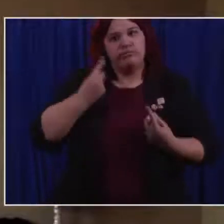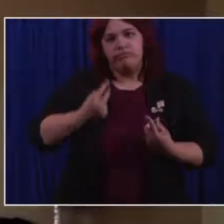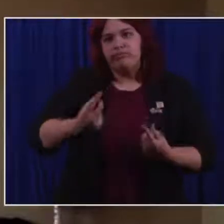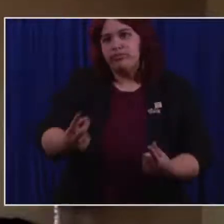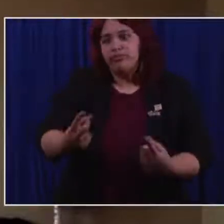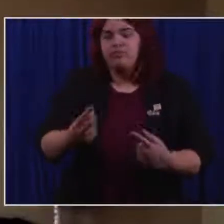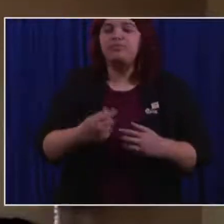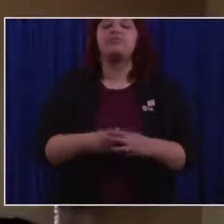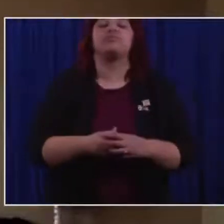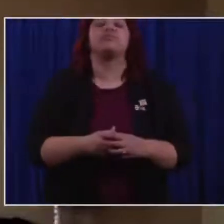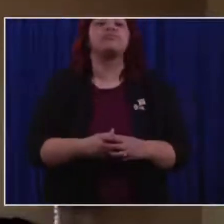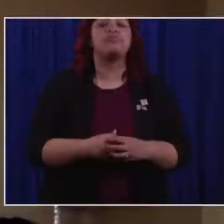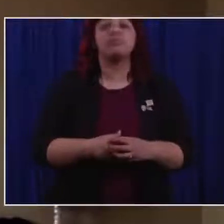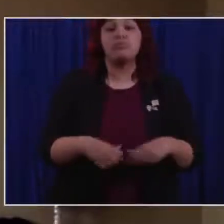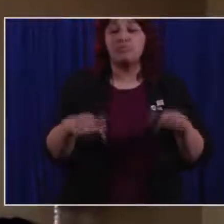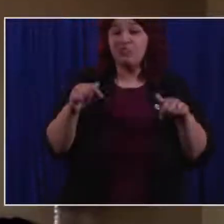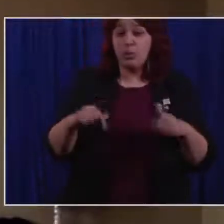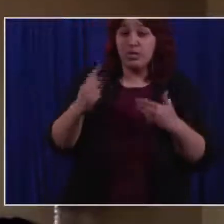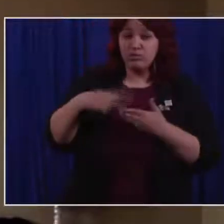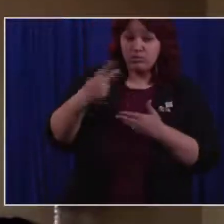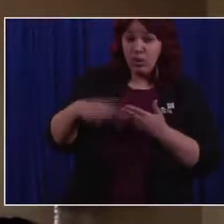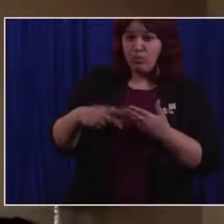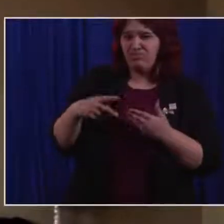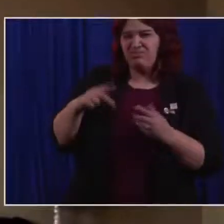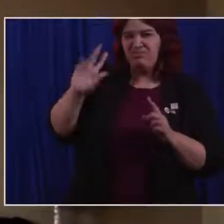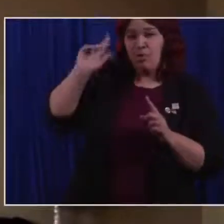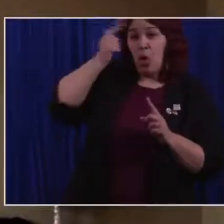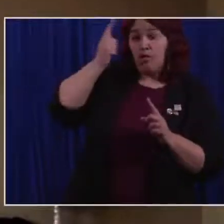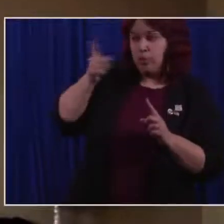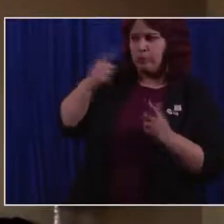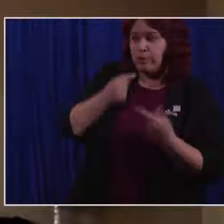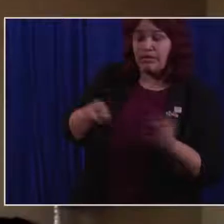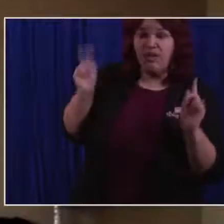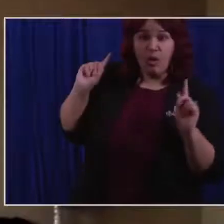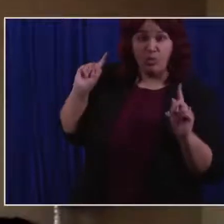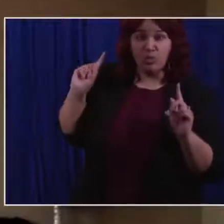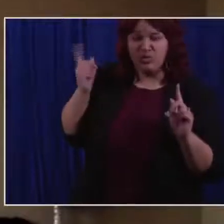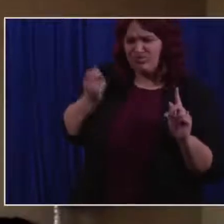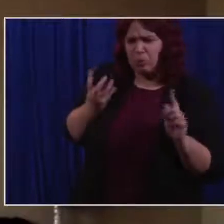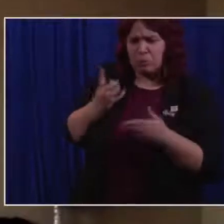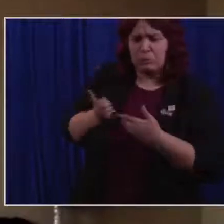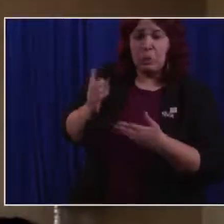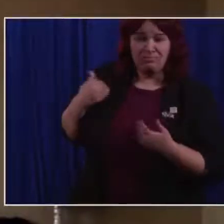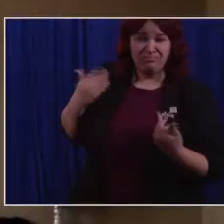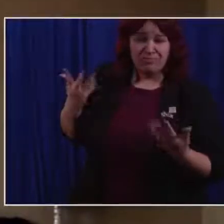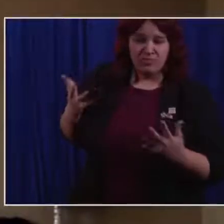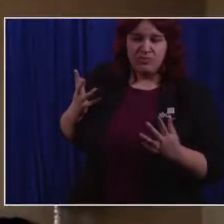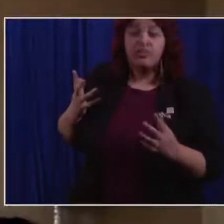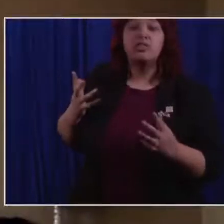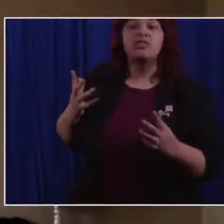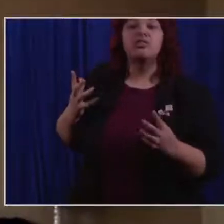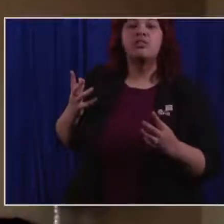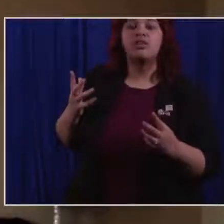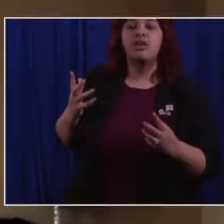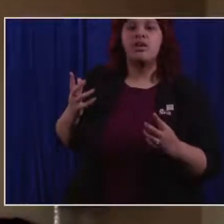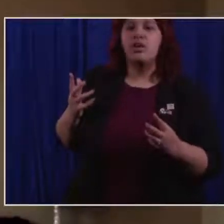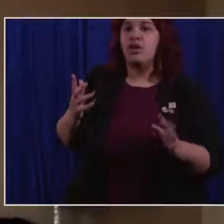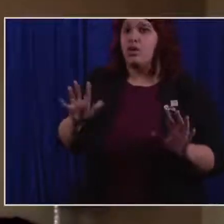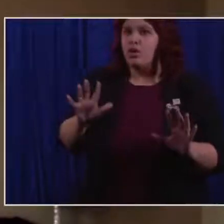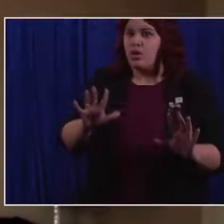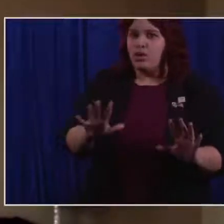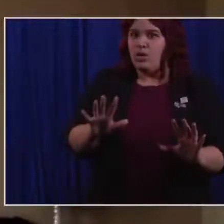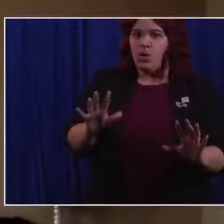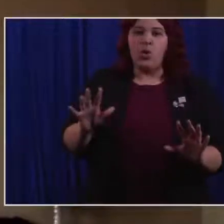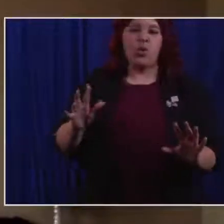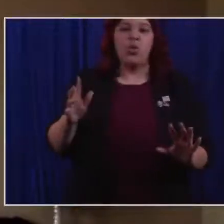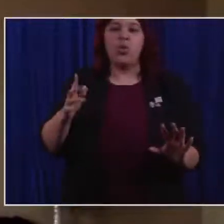DeWine announced this program a few weeks ago and I got involved, one of the things was very clear. We did not want to be looking at a strategy that was